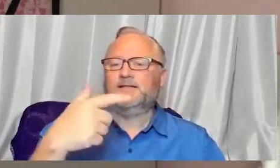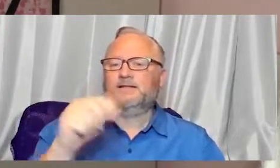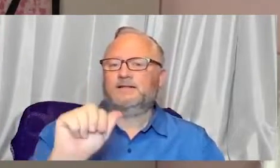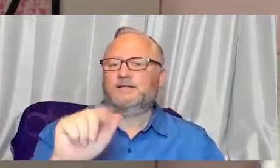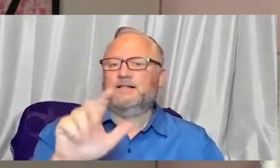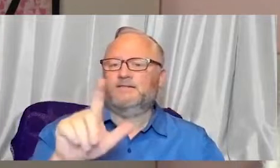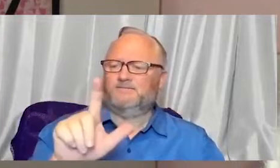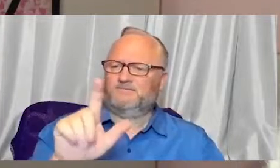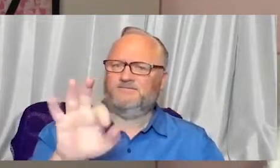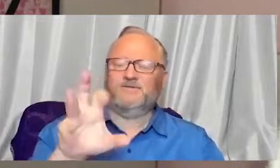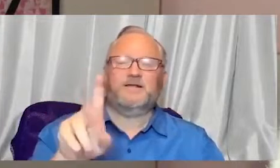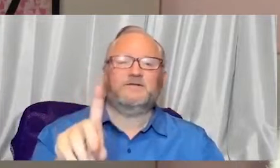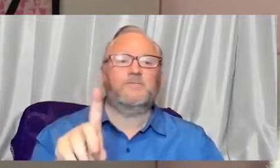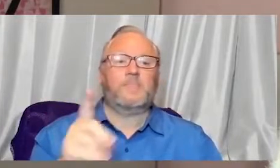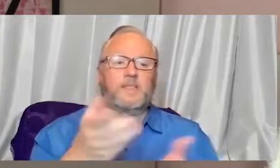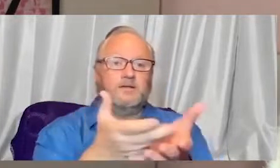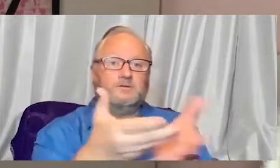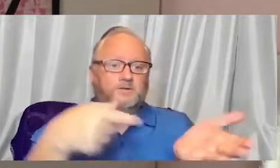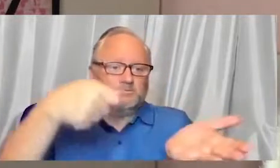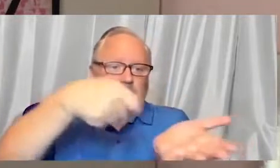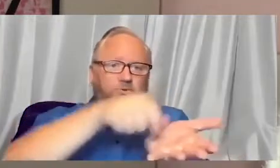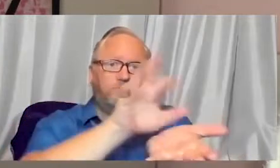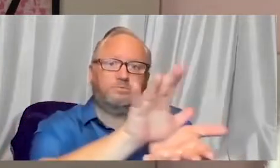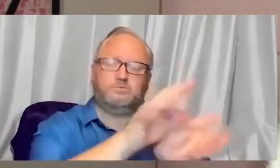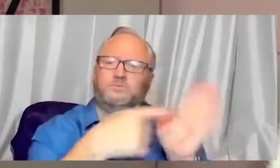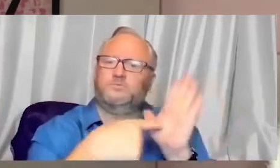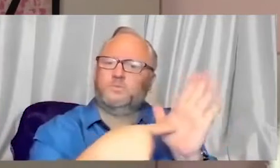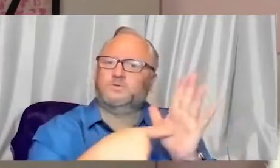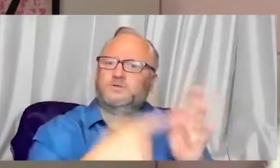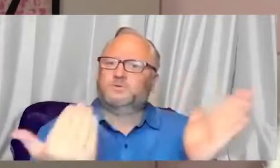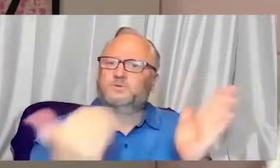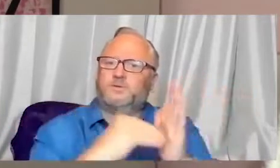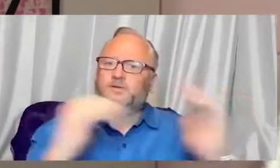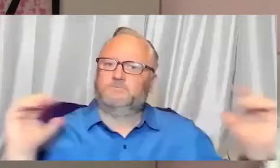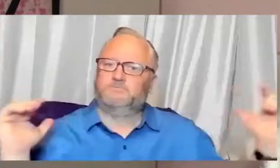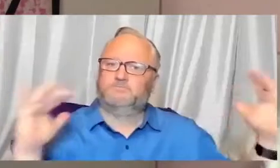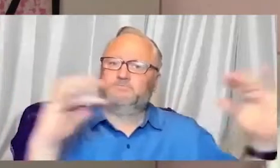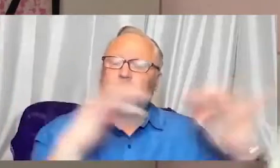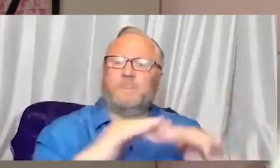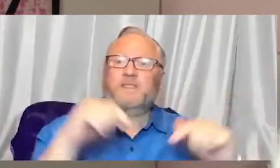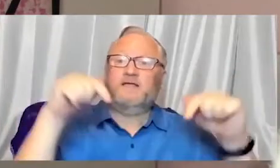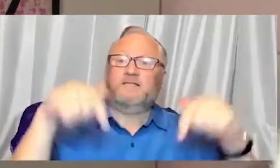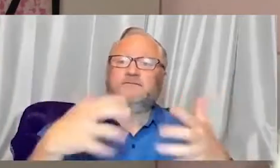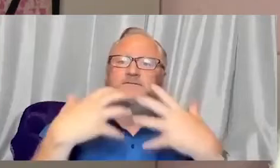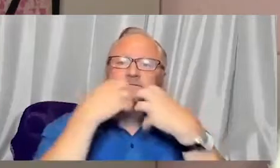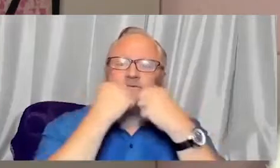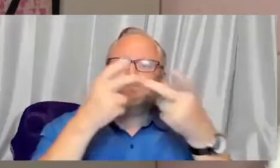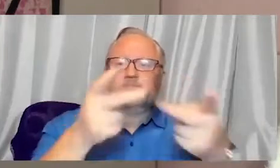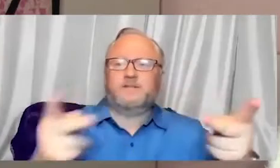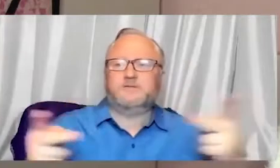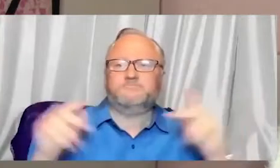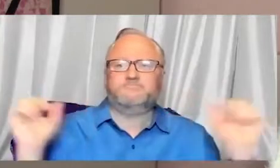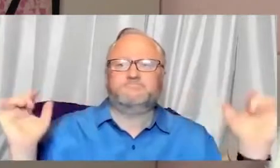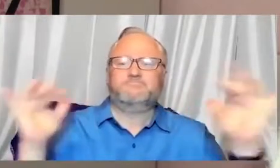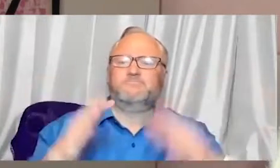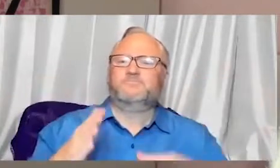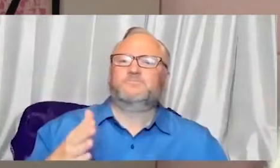a symbol of reunion. We reunite in this sanctuary to share the flow of our hearts with one